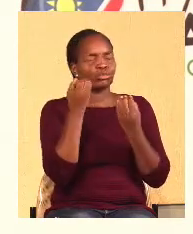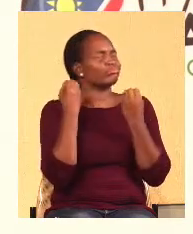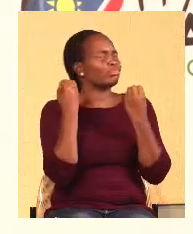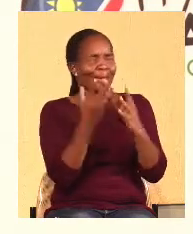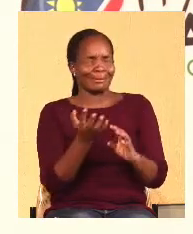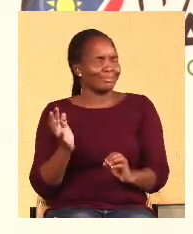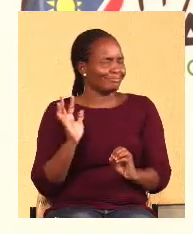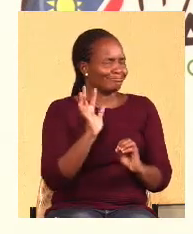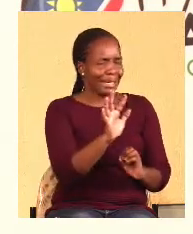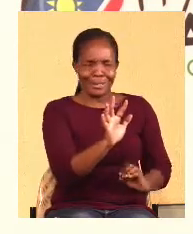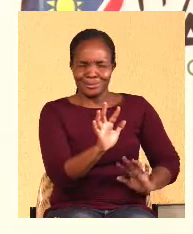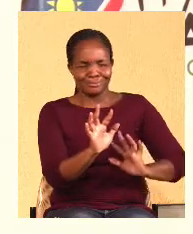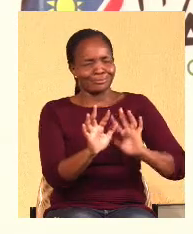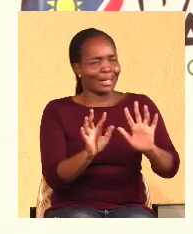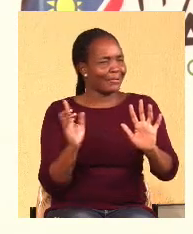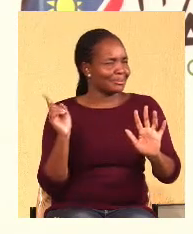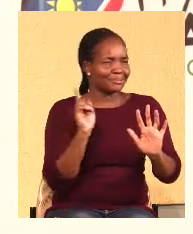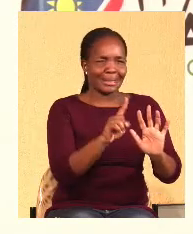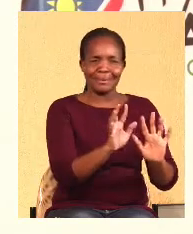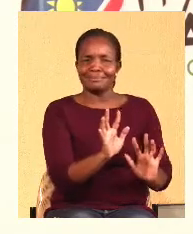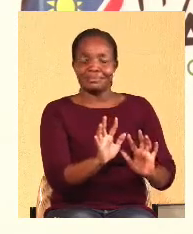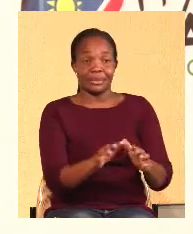mass, and that's not